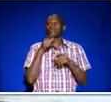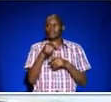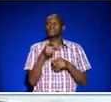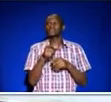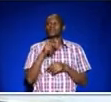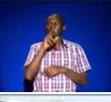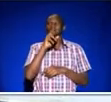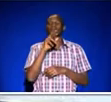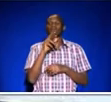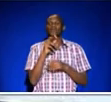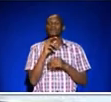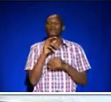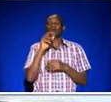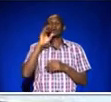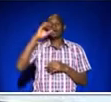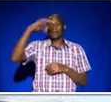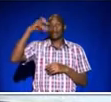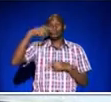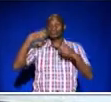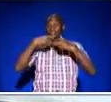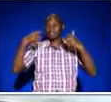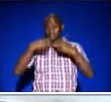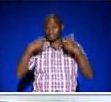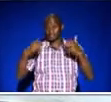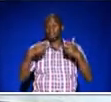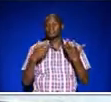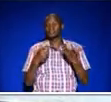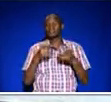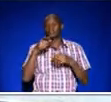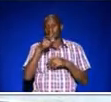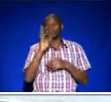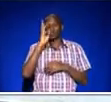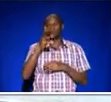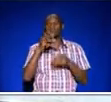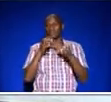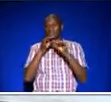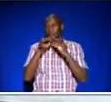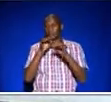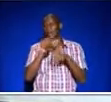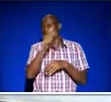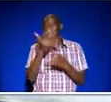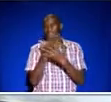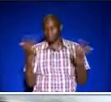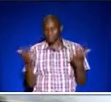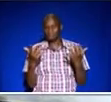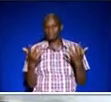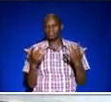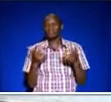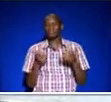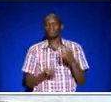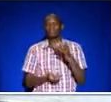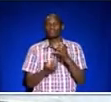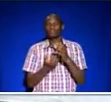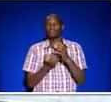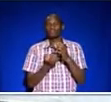electrostatics. So these ones will be explained in physics. The other thing that we'll explain in physics is the formation of